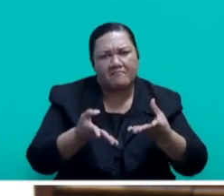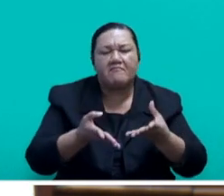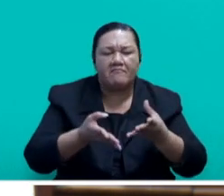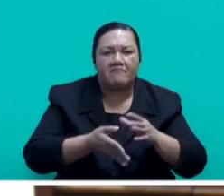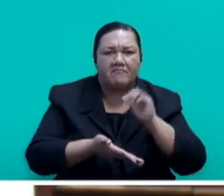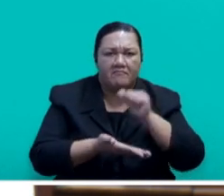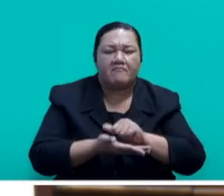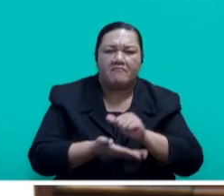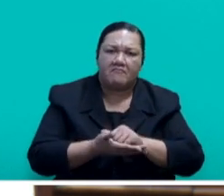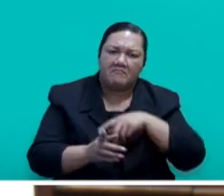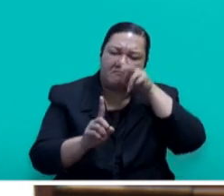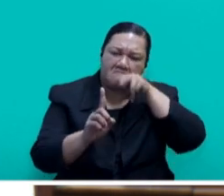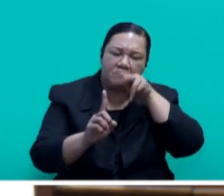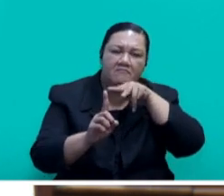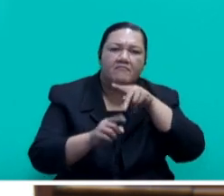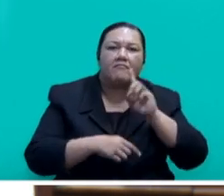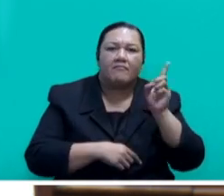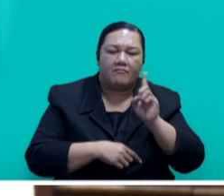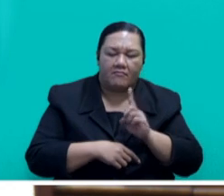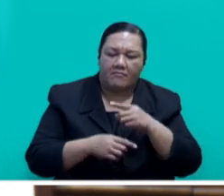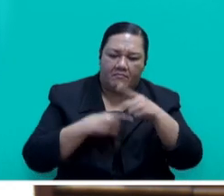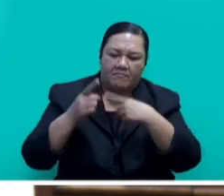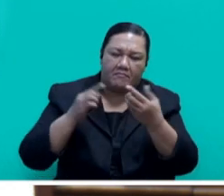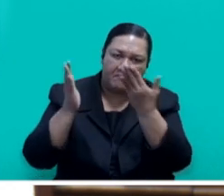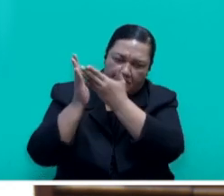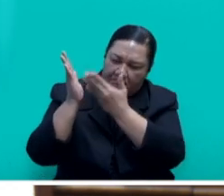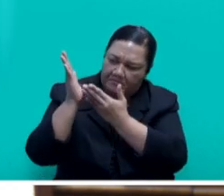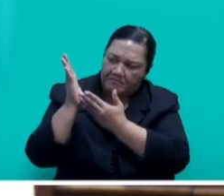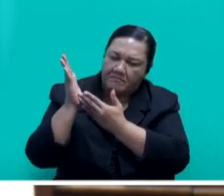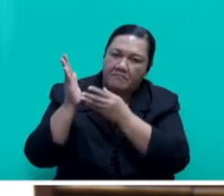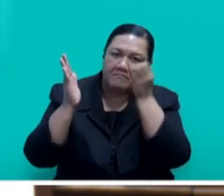and their views on the budget that's before us.